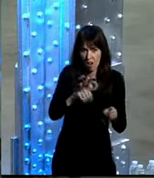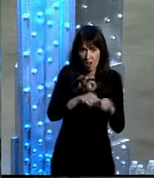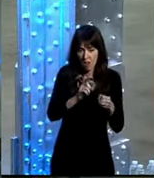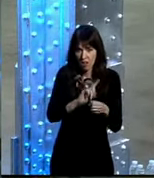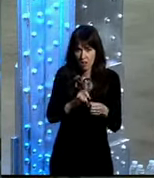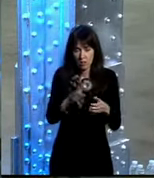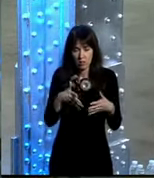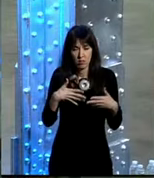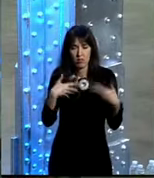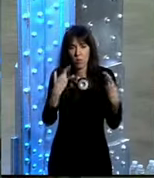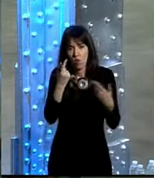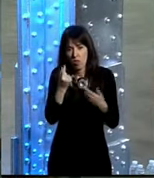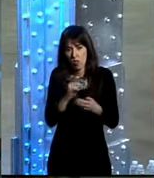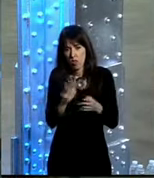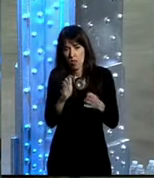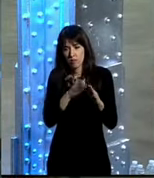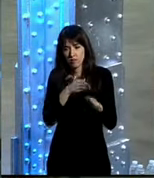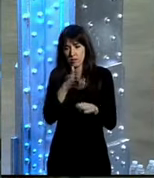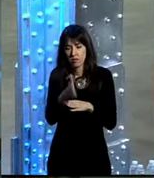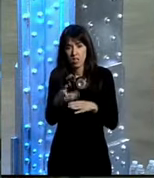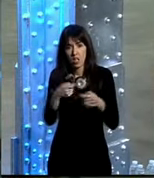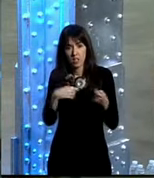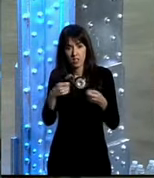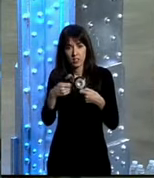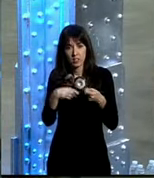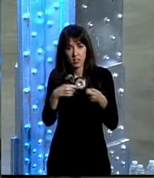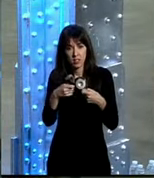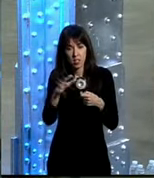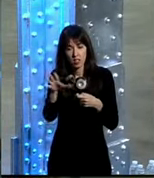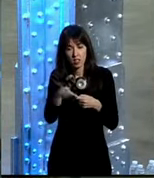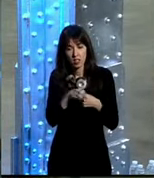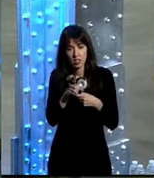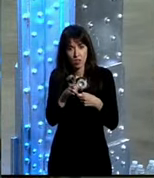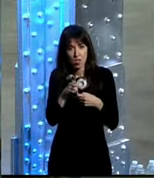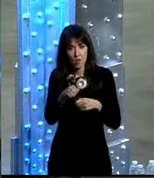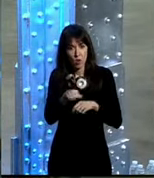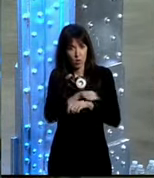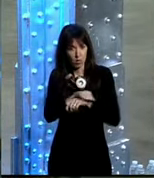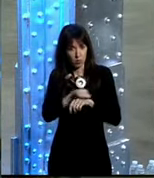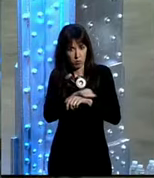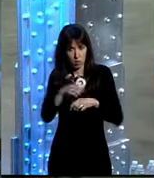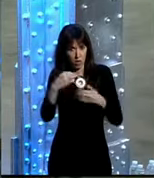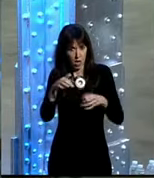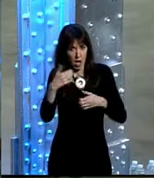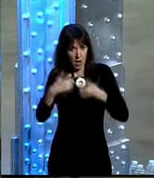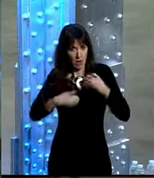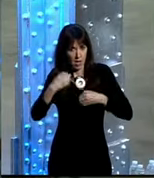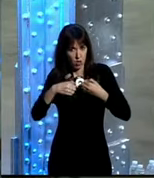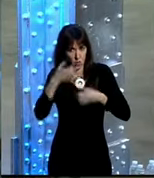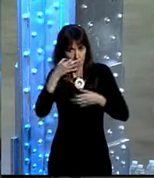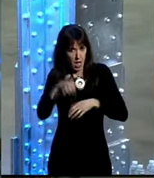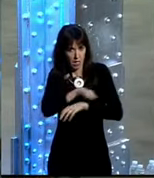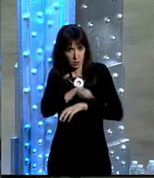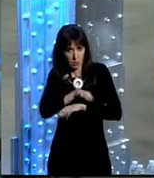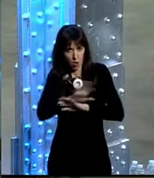day I went to a store and I bought a sponge, you know, just a sponge to use on your skin.